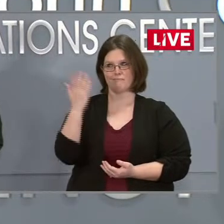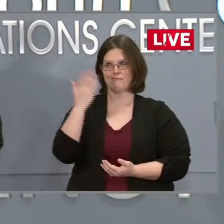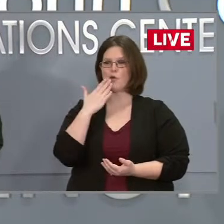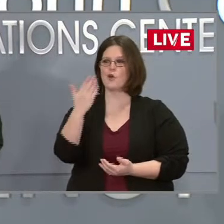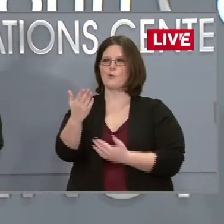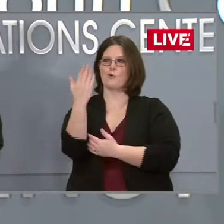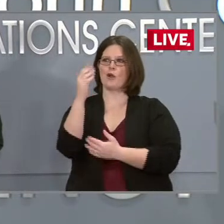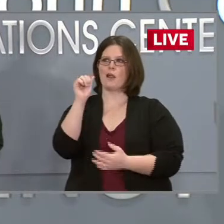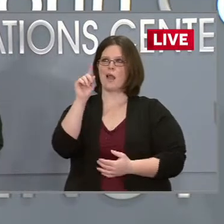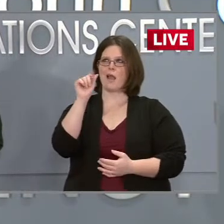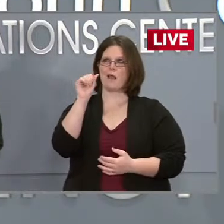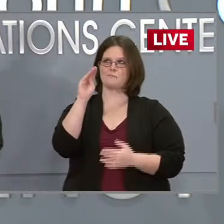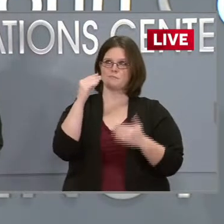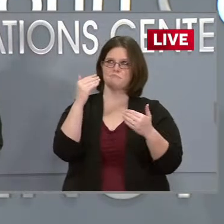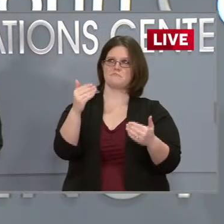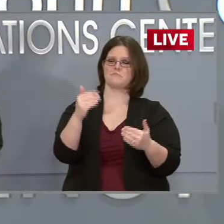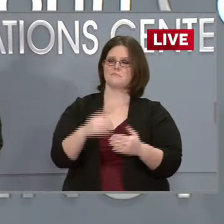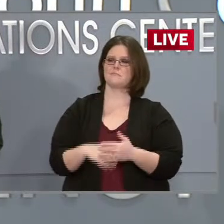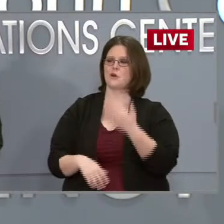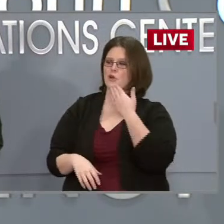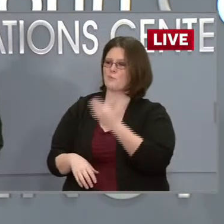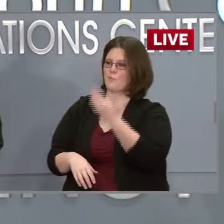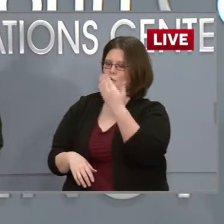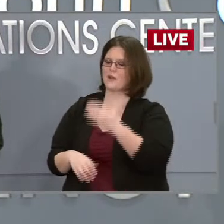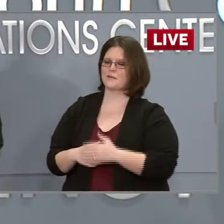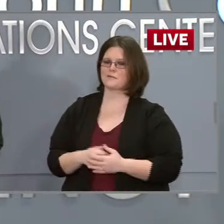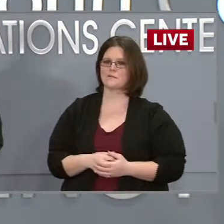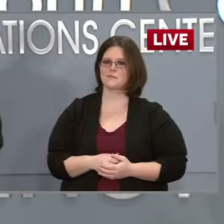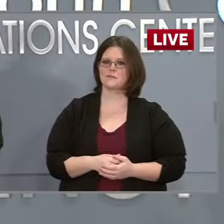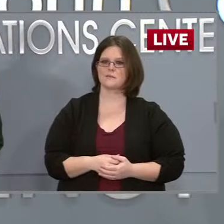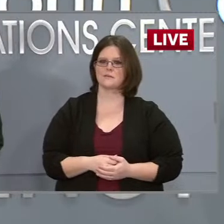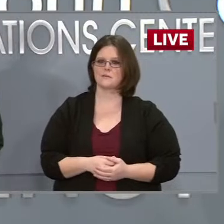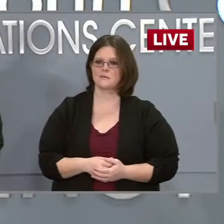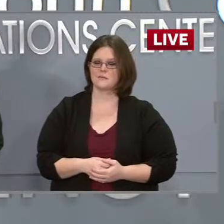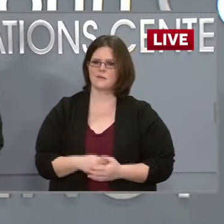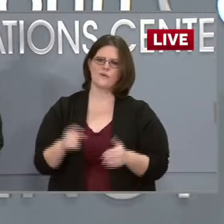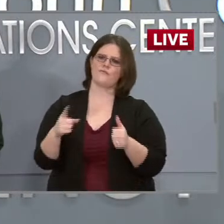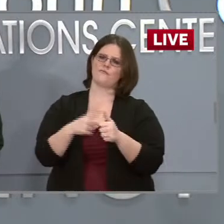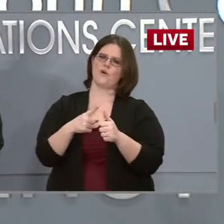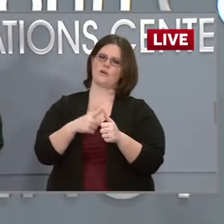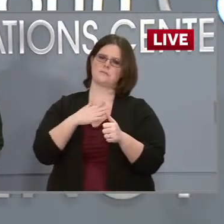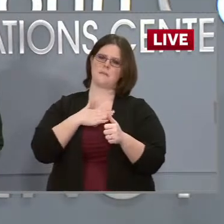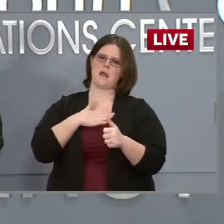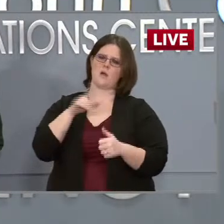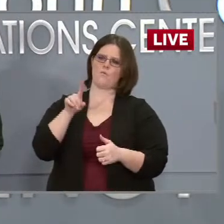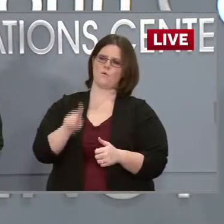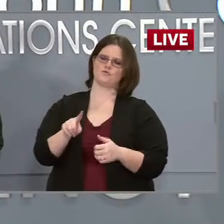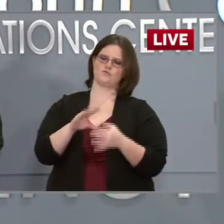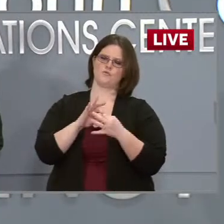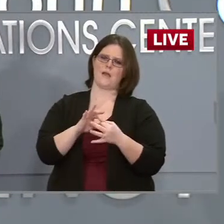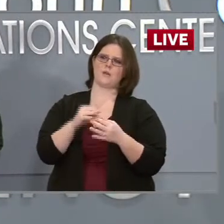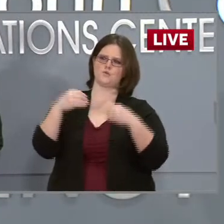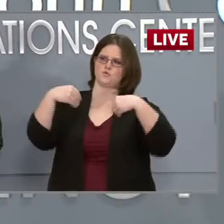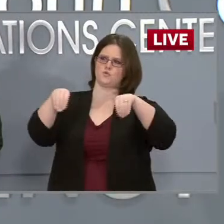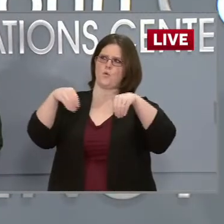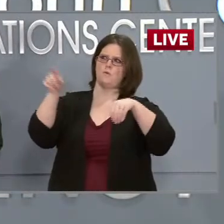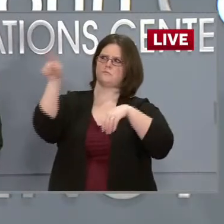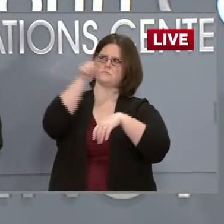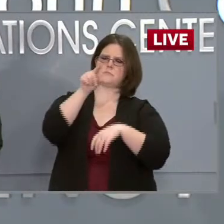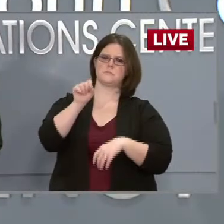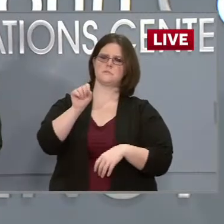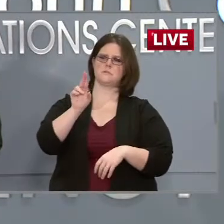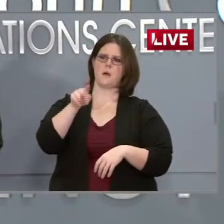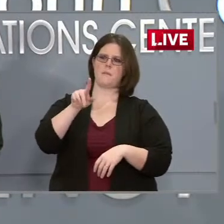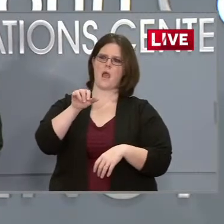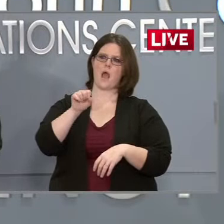Good morning, Adam. Good morning, sir. The first question is about supplies at stores. We've seen some stores that look